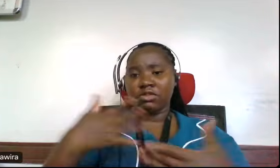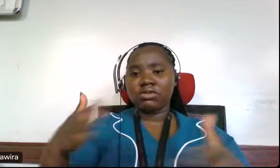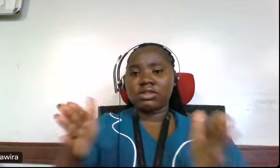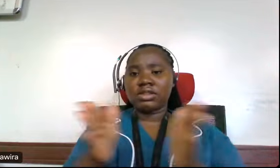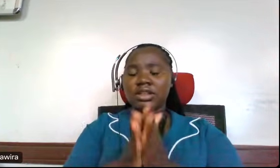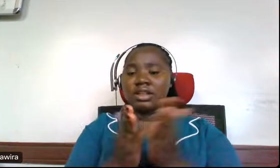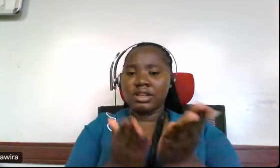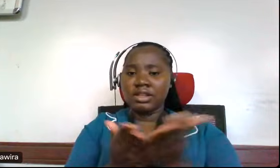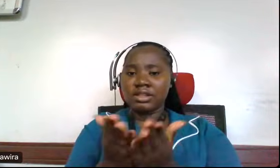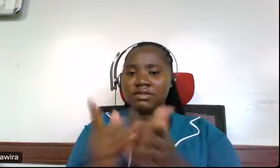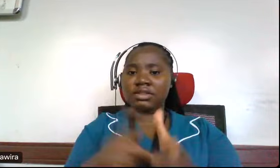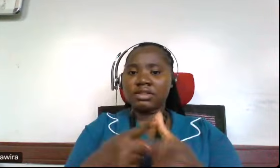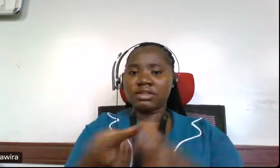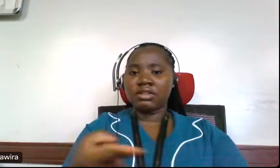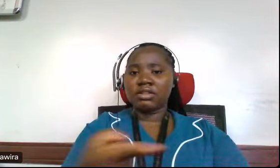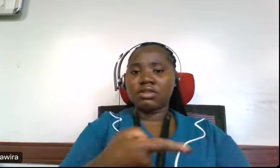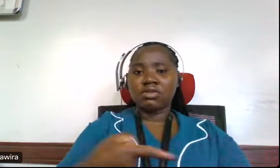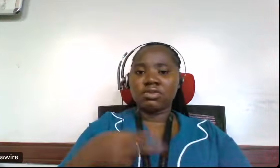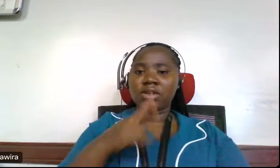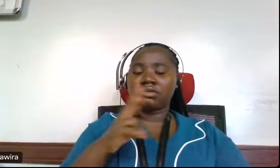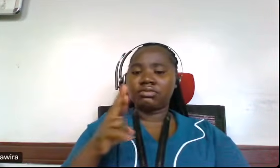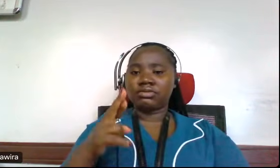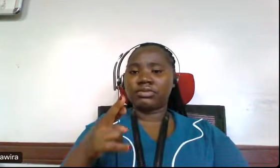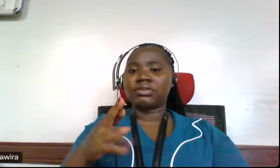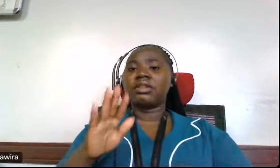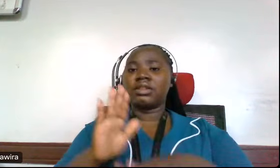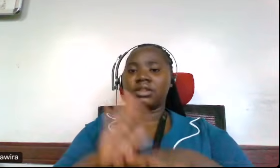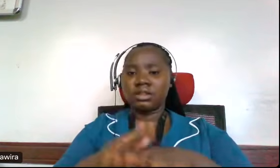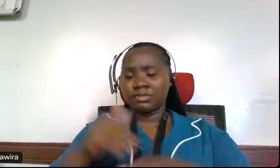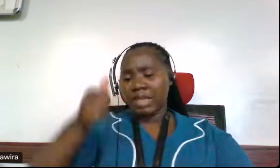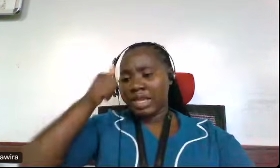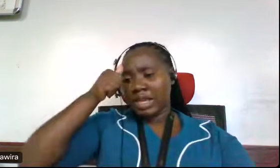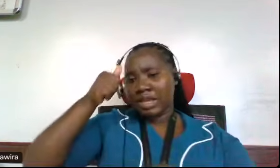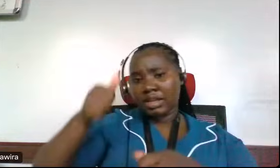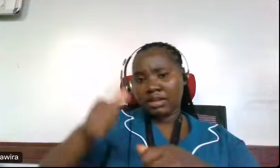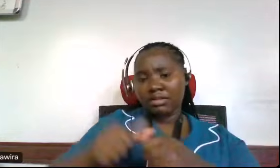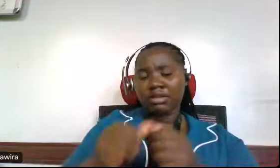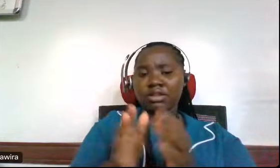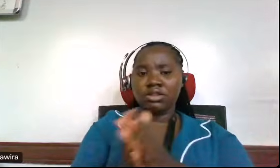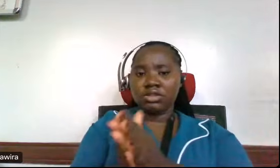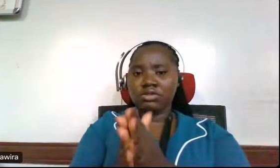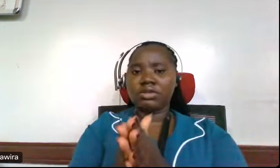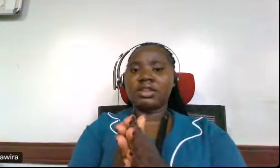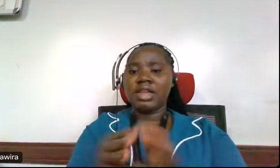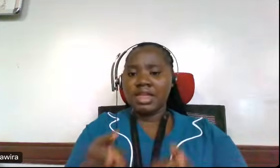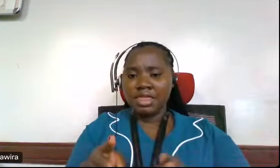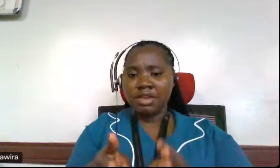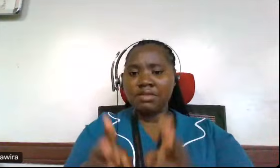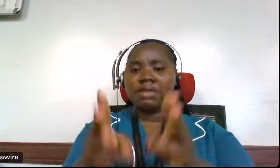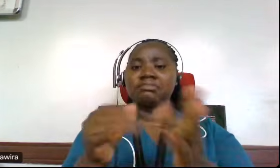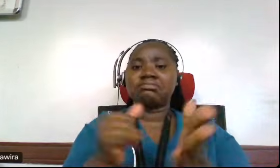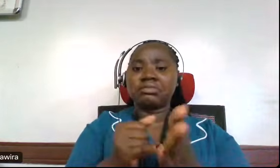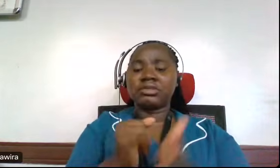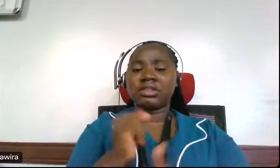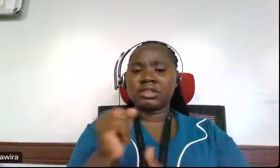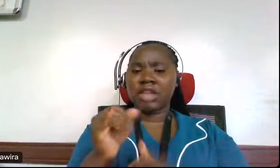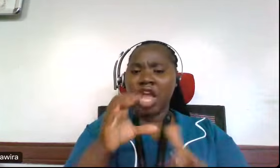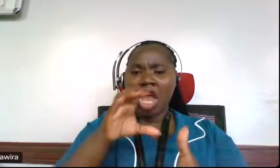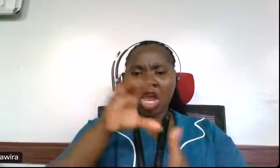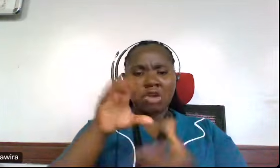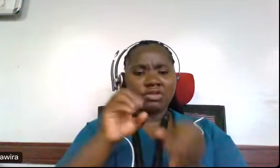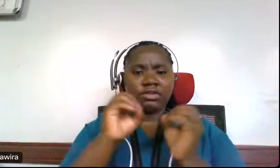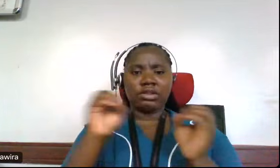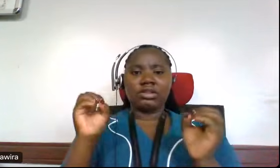And also, when you're filing the return, remember to make the narration the way it is. Don't confuse, don't capture it